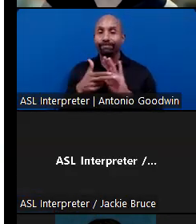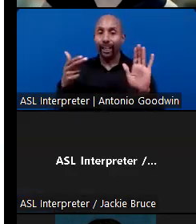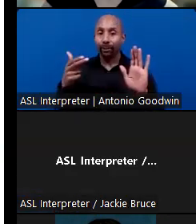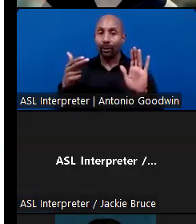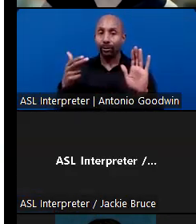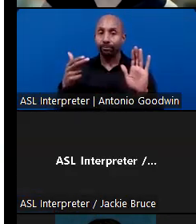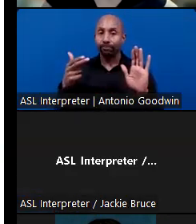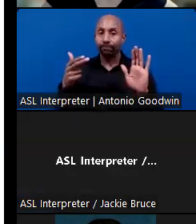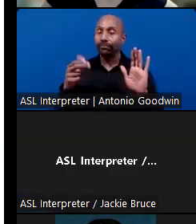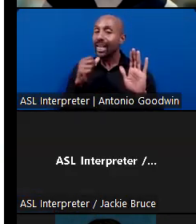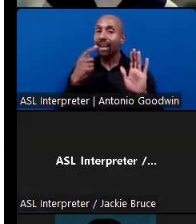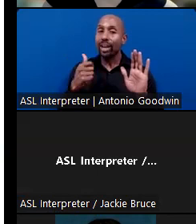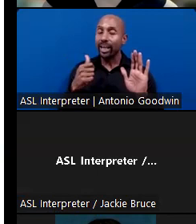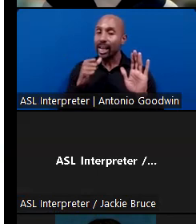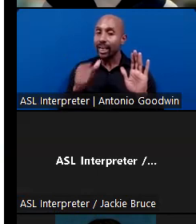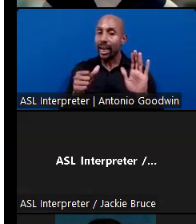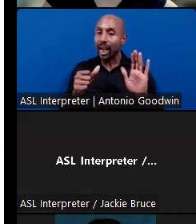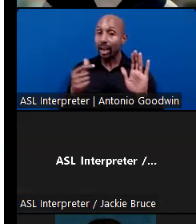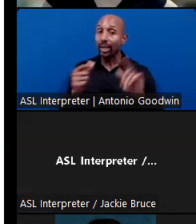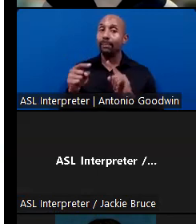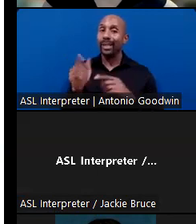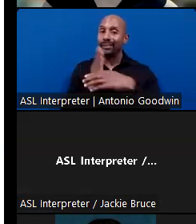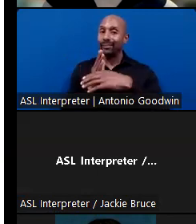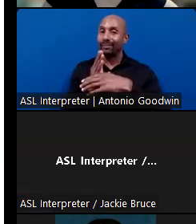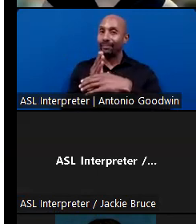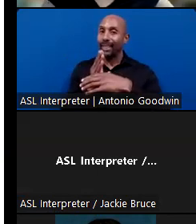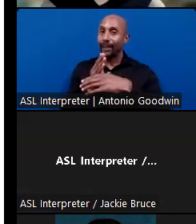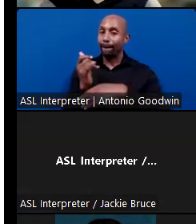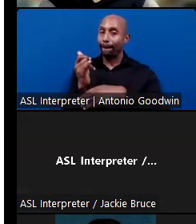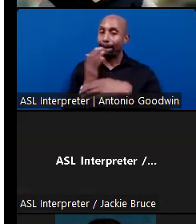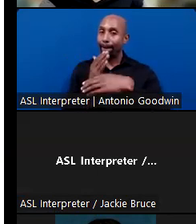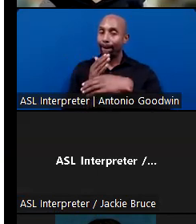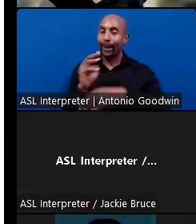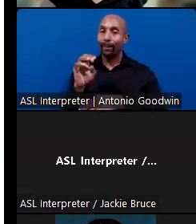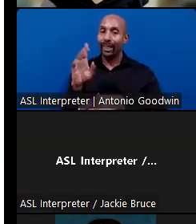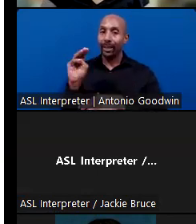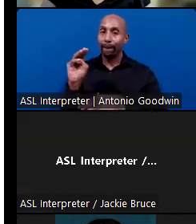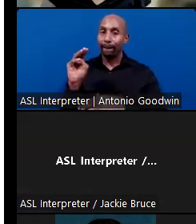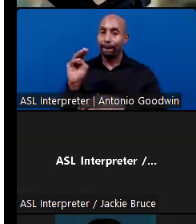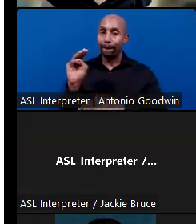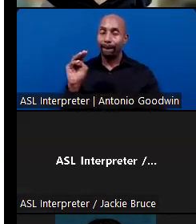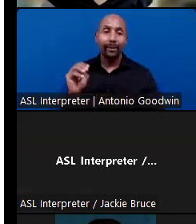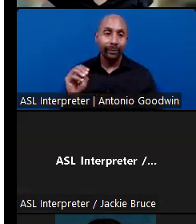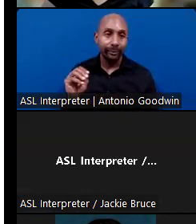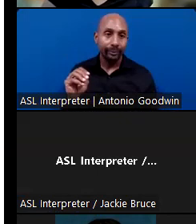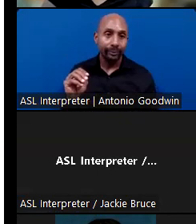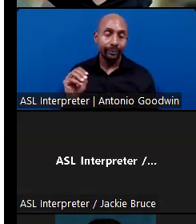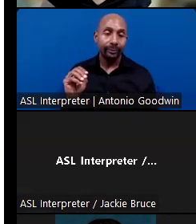Again, this is confusing because sometimes, and I didn't check today, the CDC, but I know they've had us, I think they still have